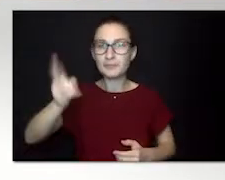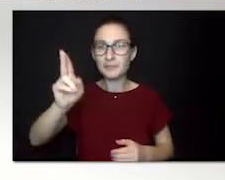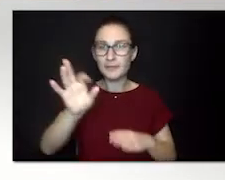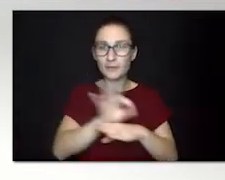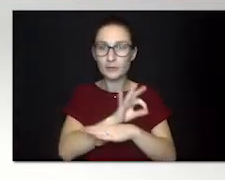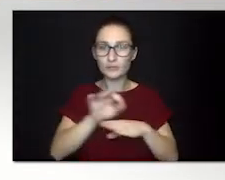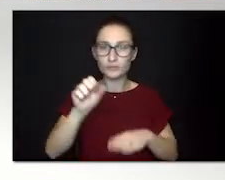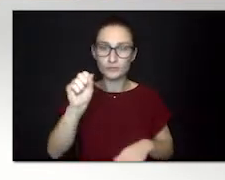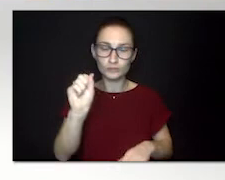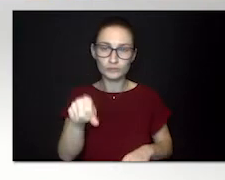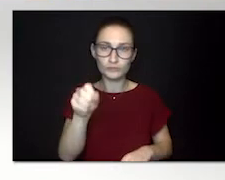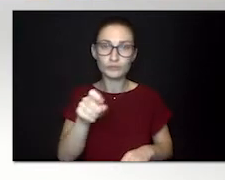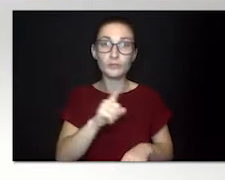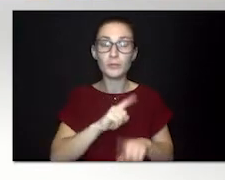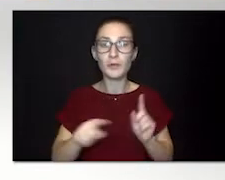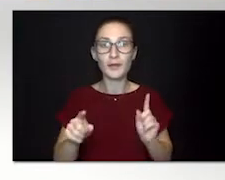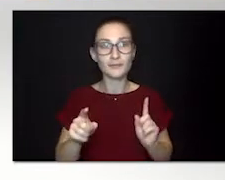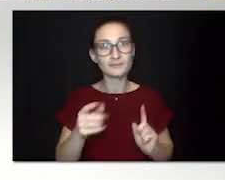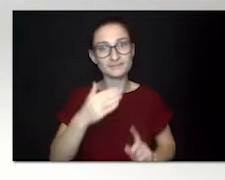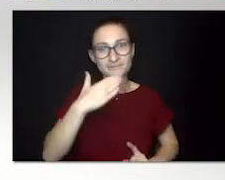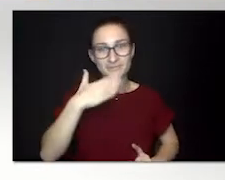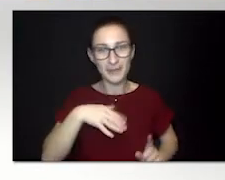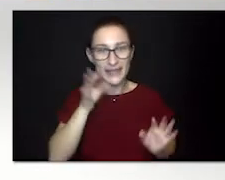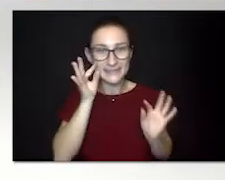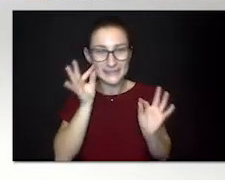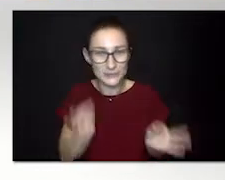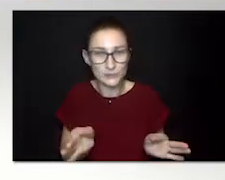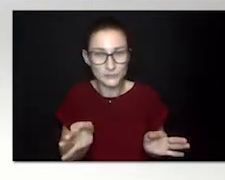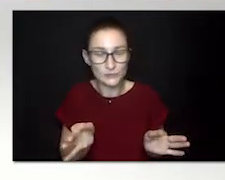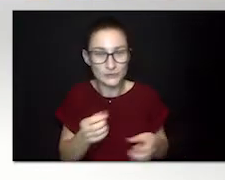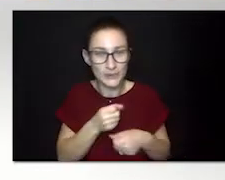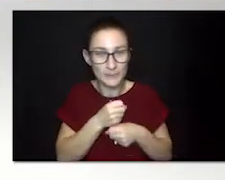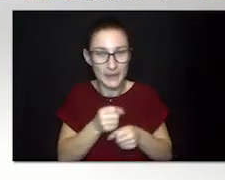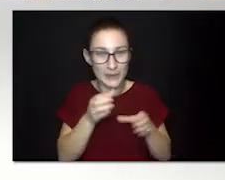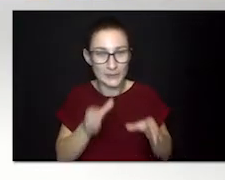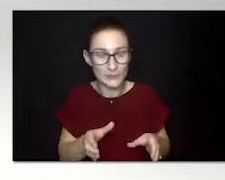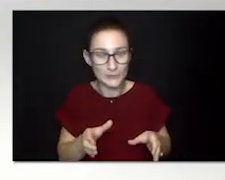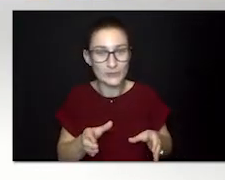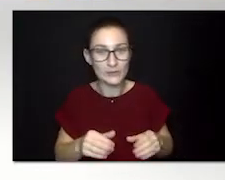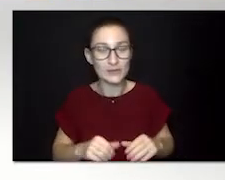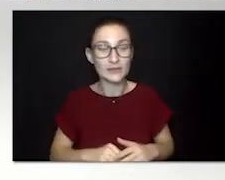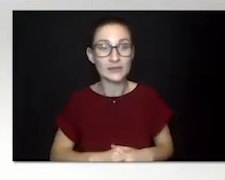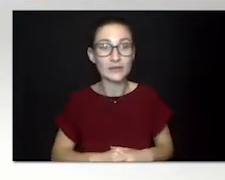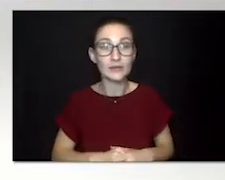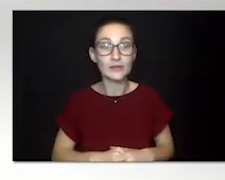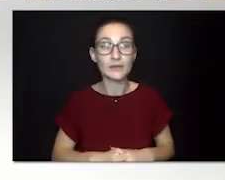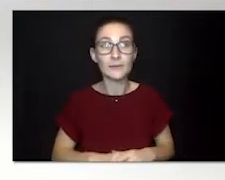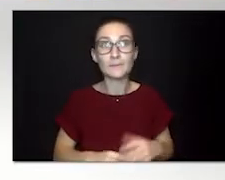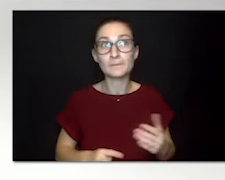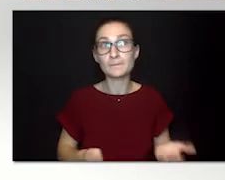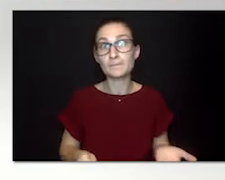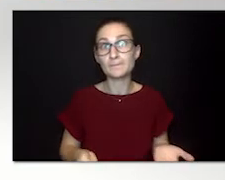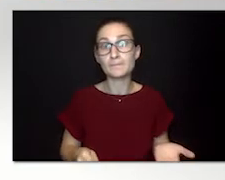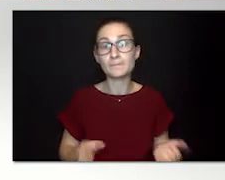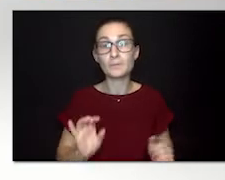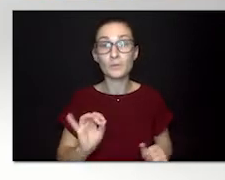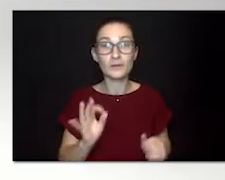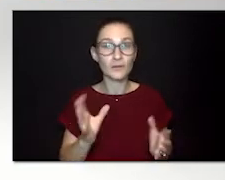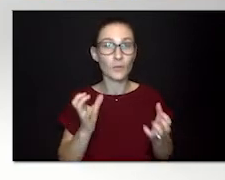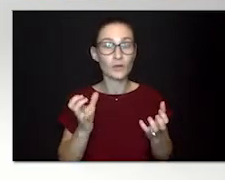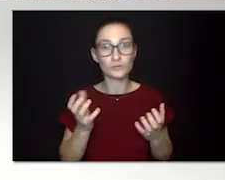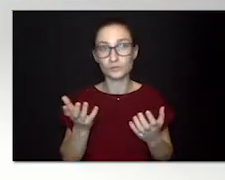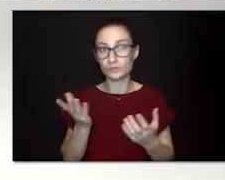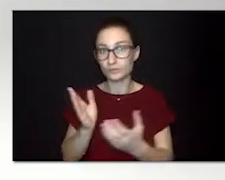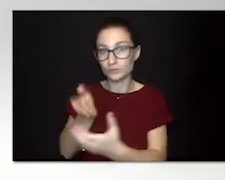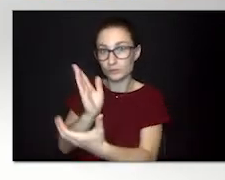has made some poor decisions, and you seek guardian advocacy? And you don't have to take over everything, but you can step in when